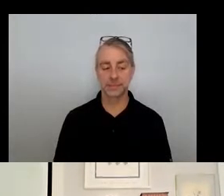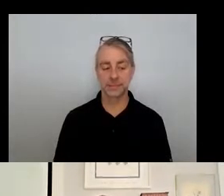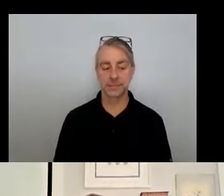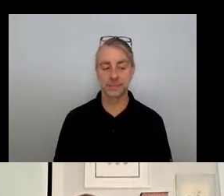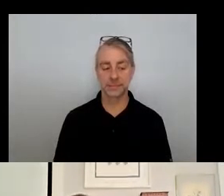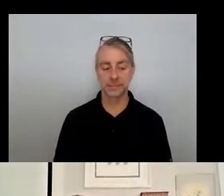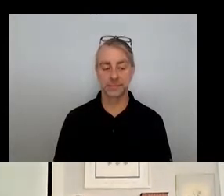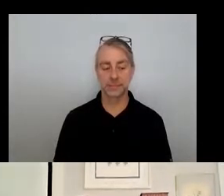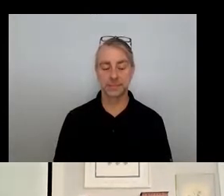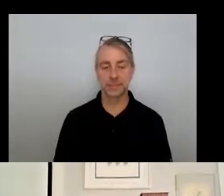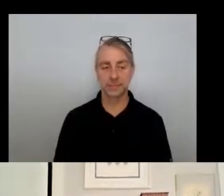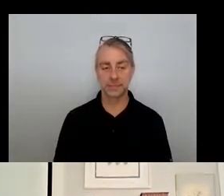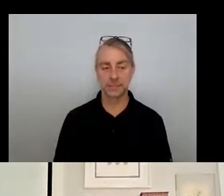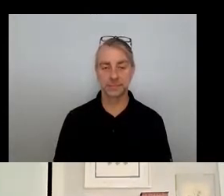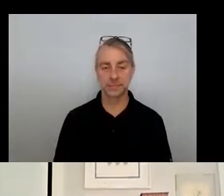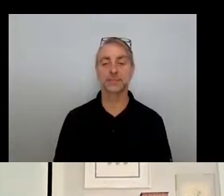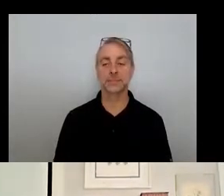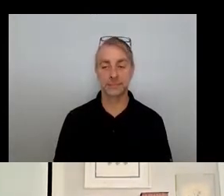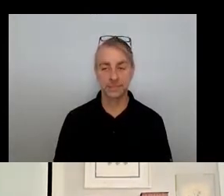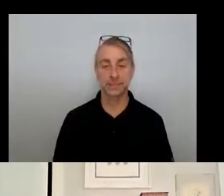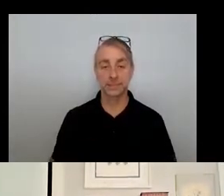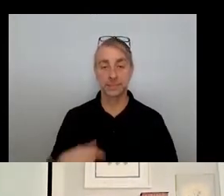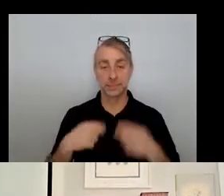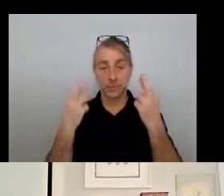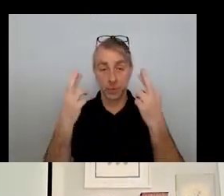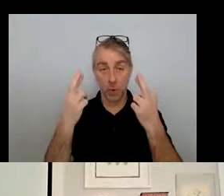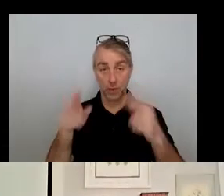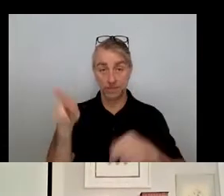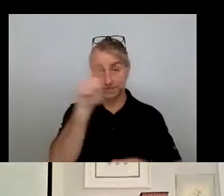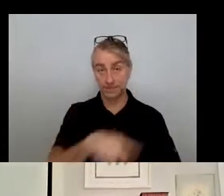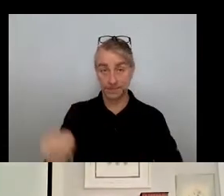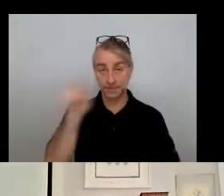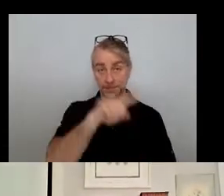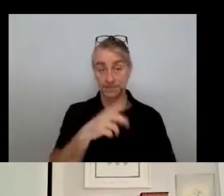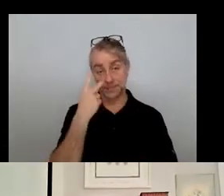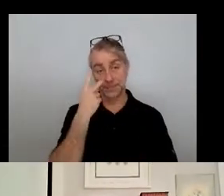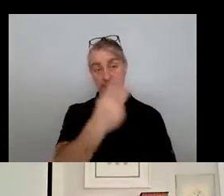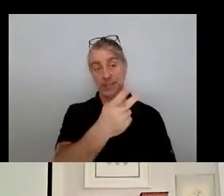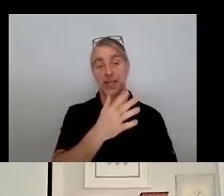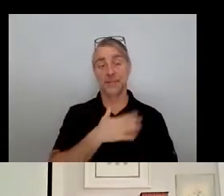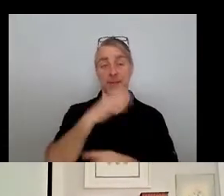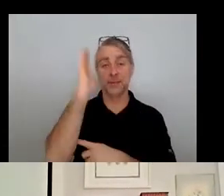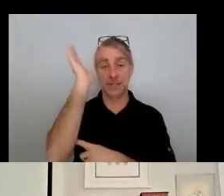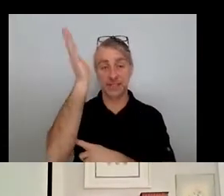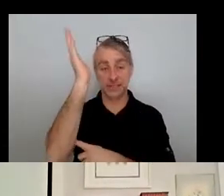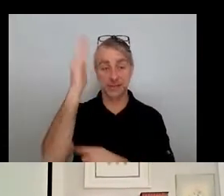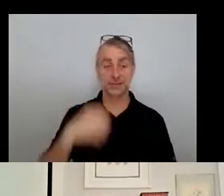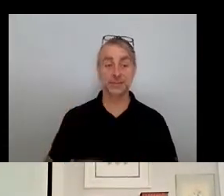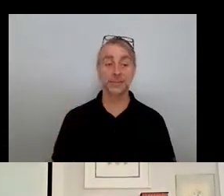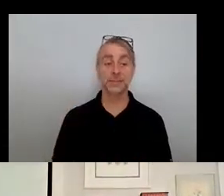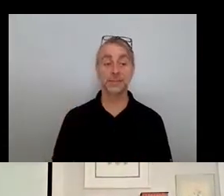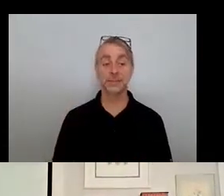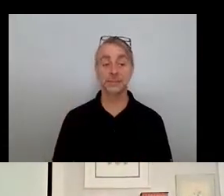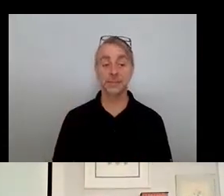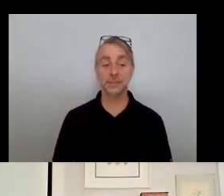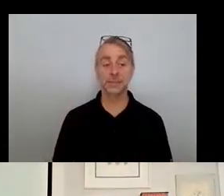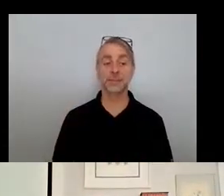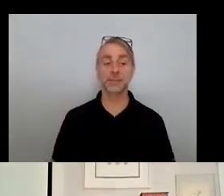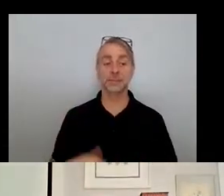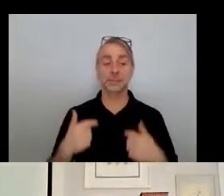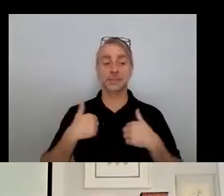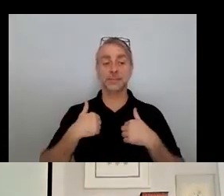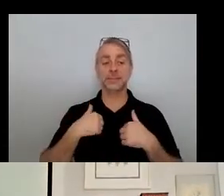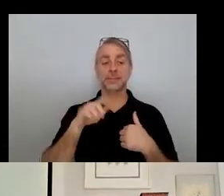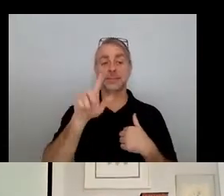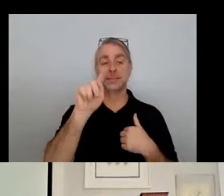Okay, hope everyone can see that. So again, I'm Terri Pigott. I'm